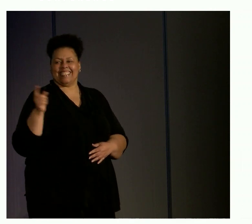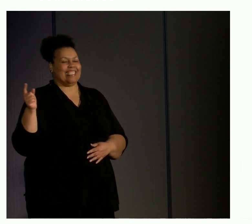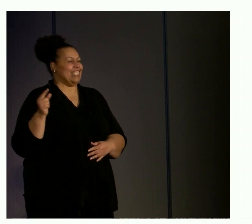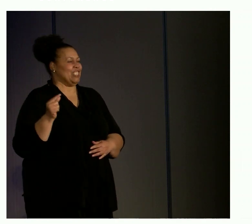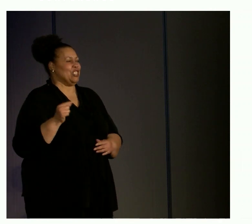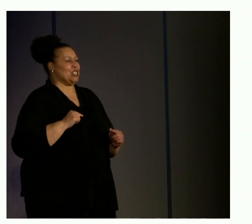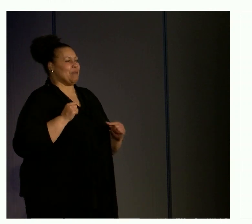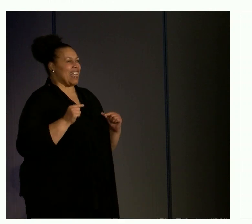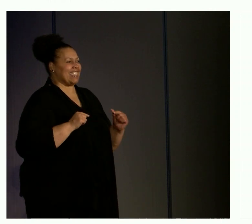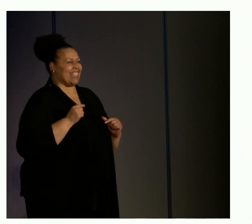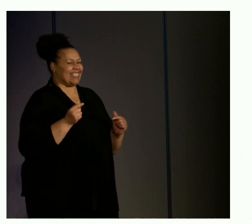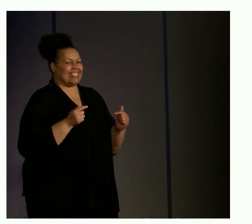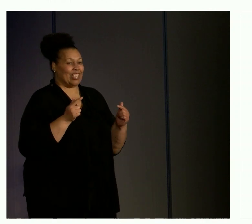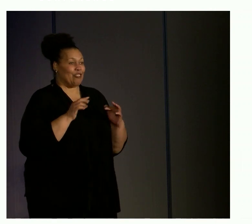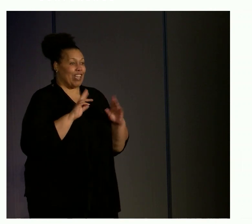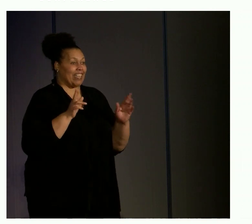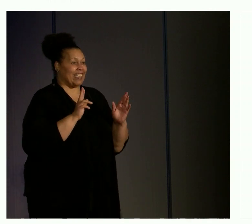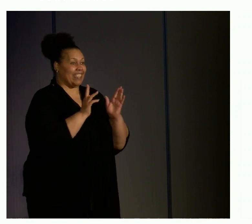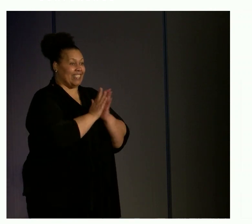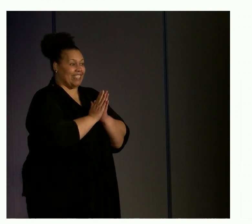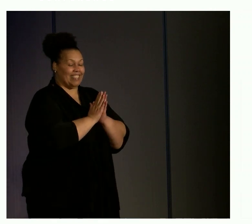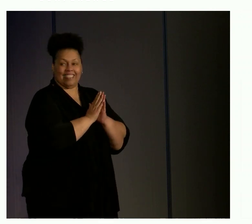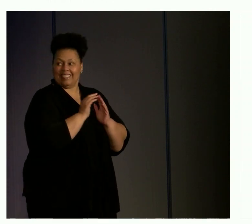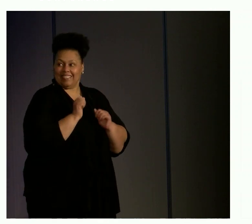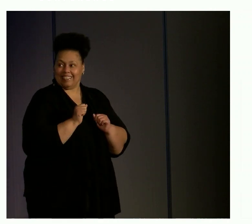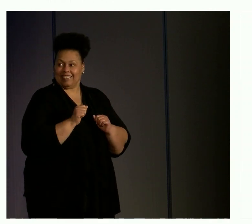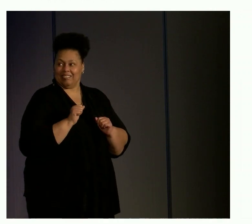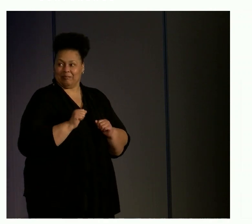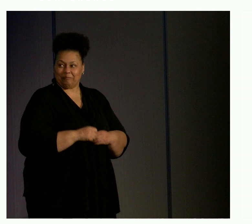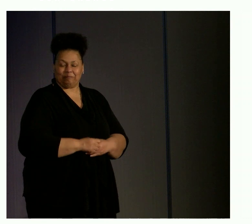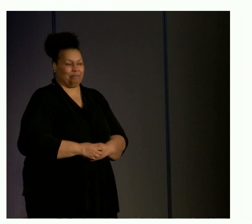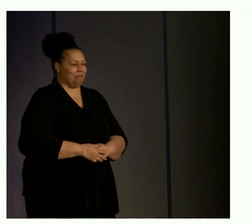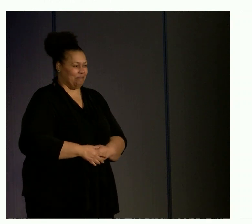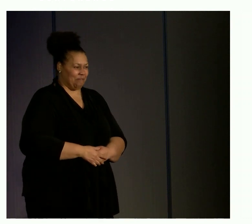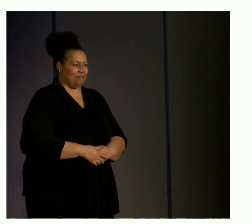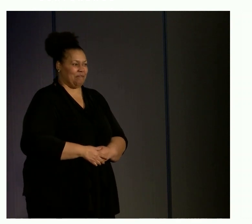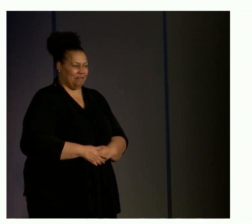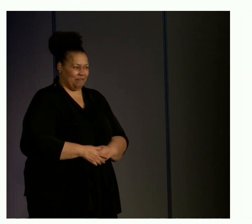Gymnastic. Ready? Go.